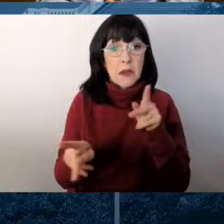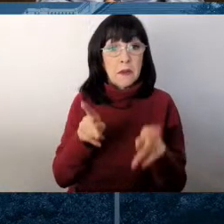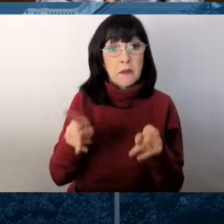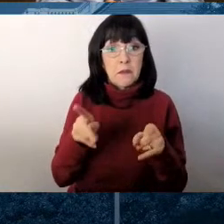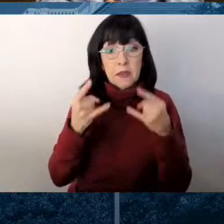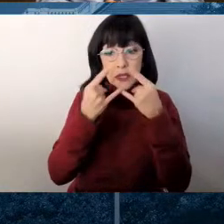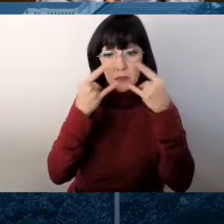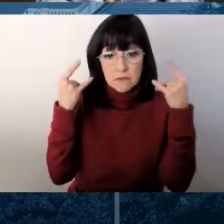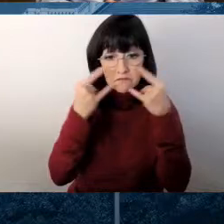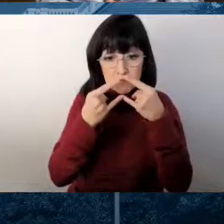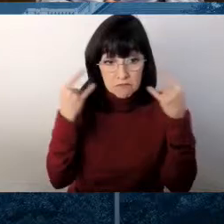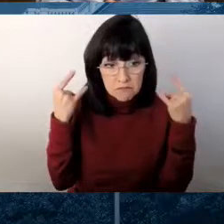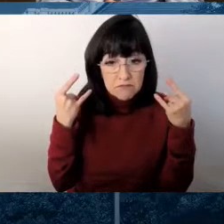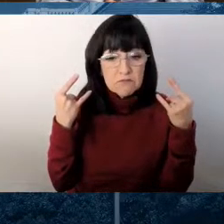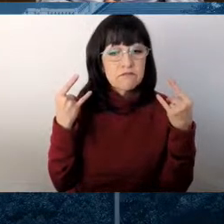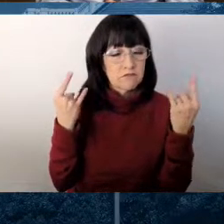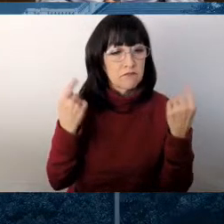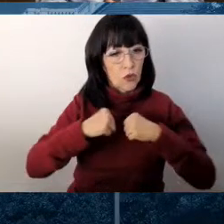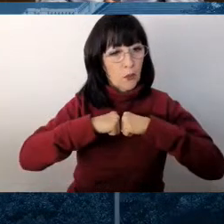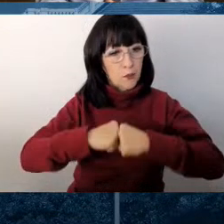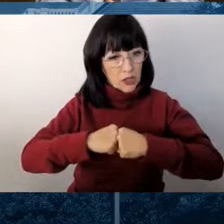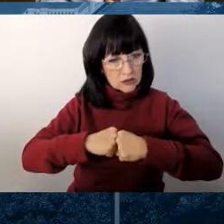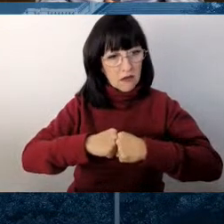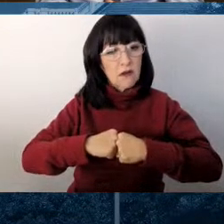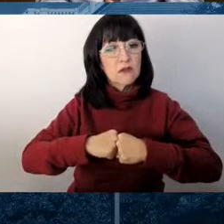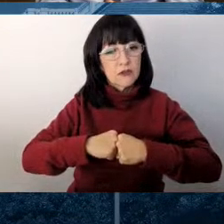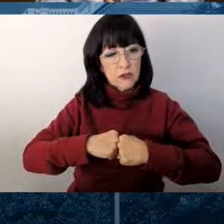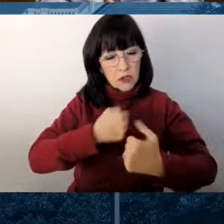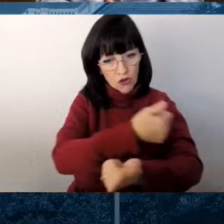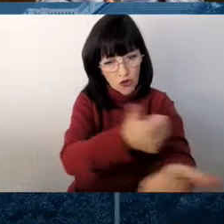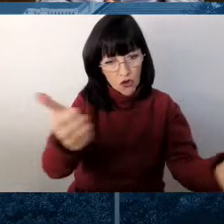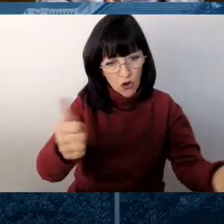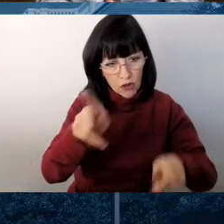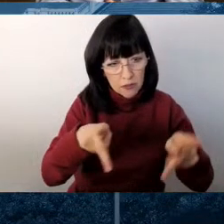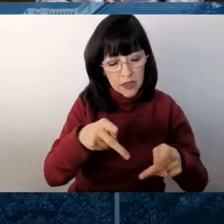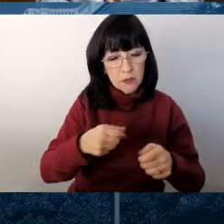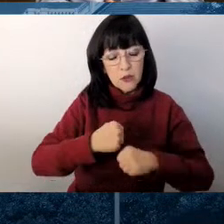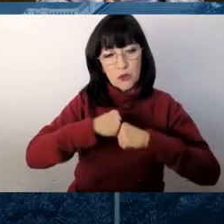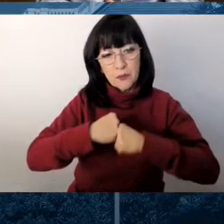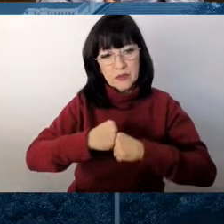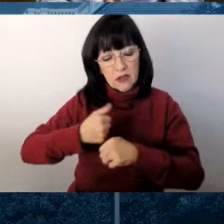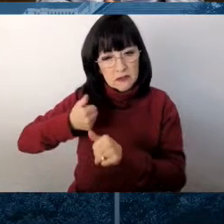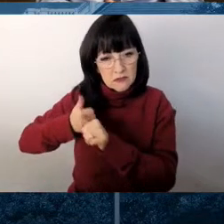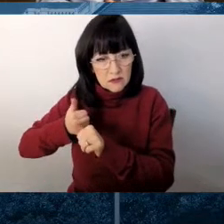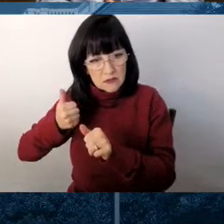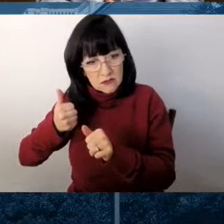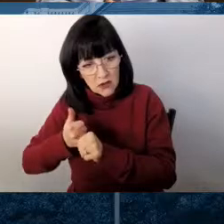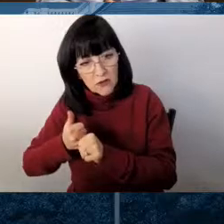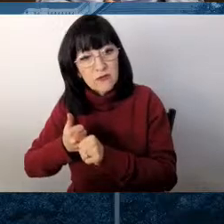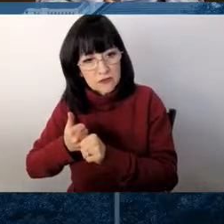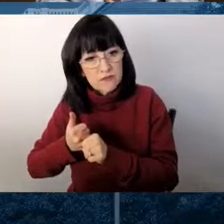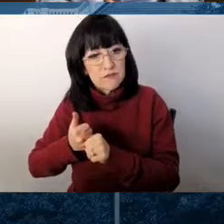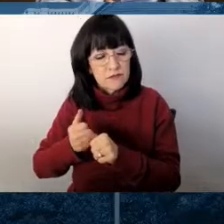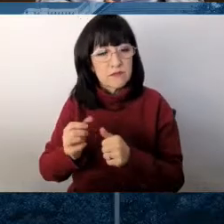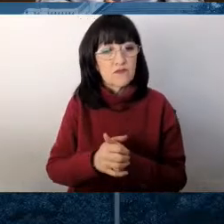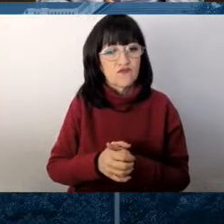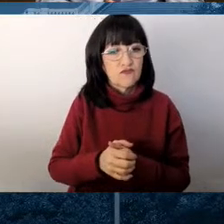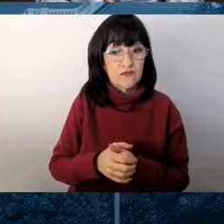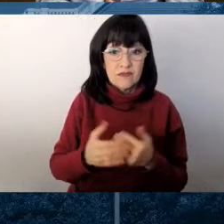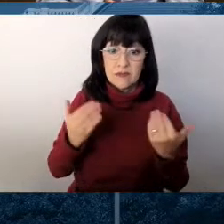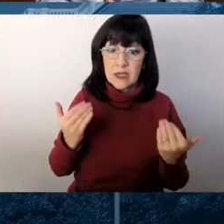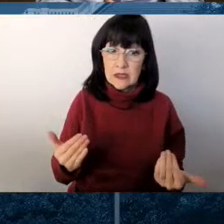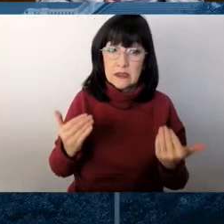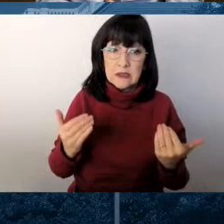make a difference. It will help prevent additional spread. We're at a point where we have transmission